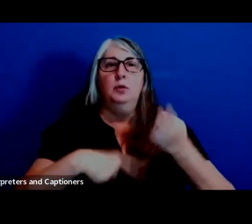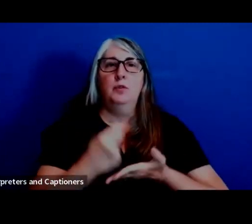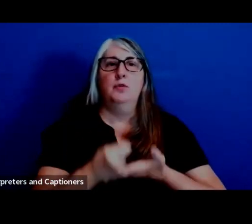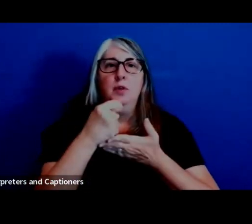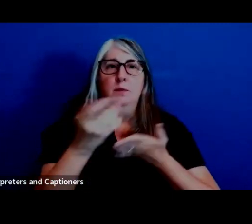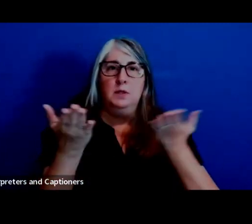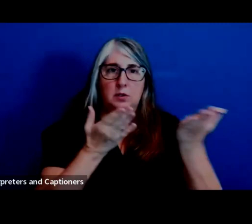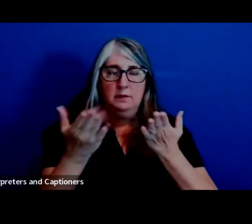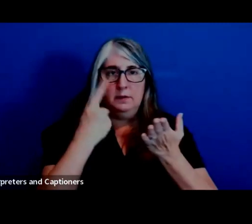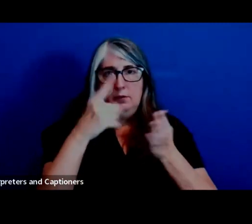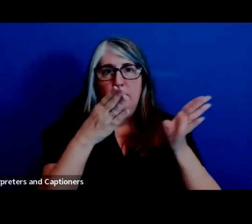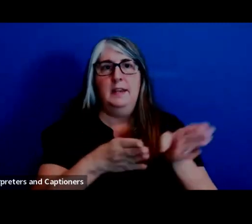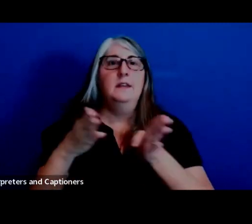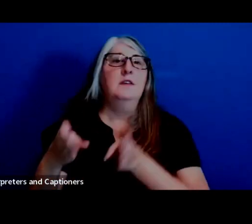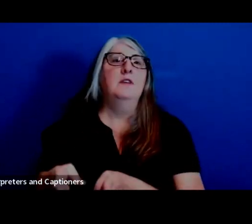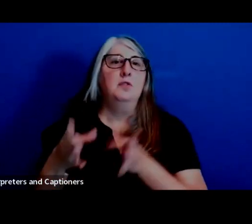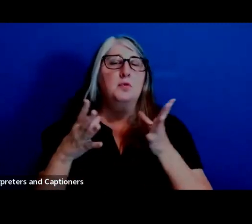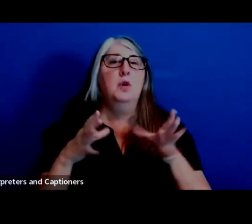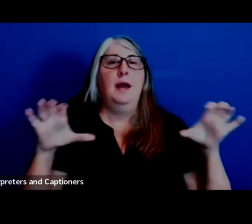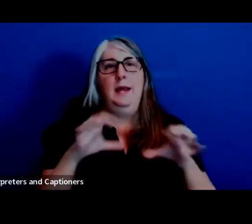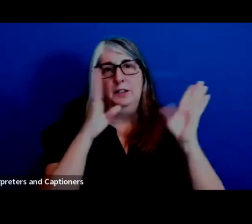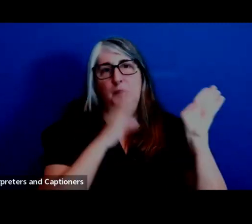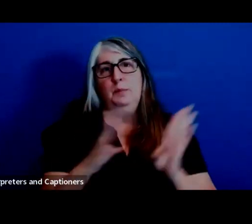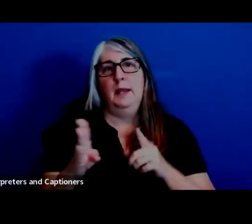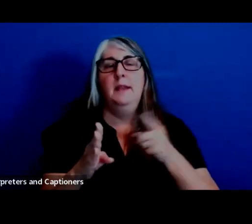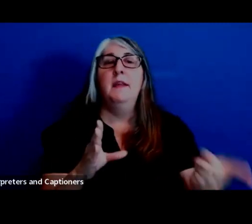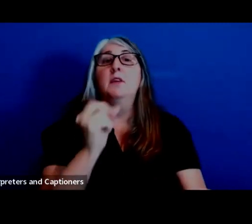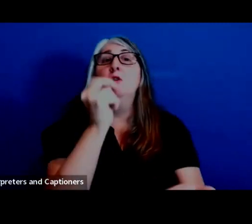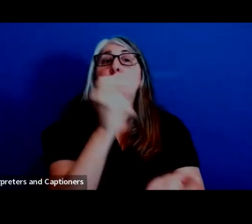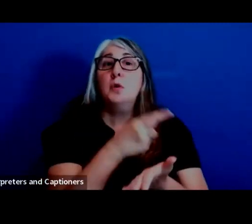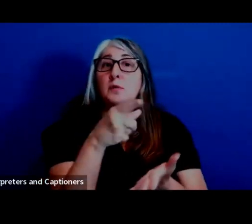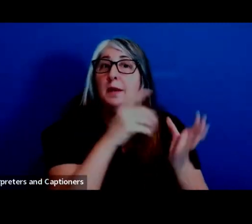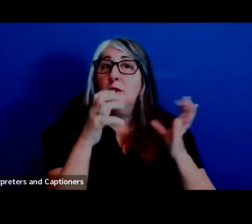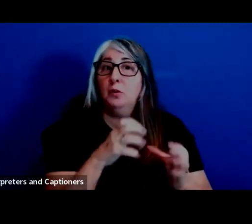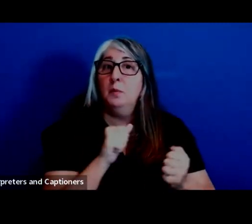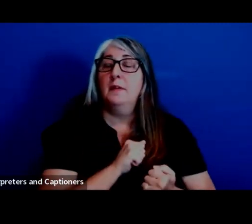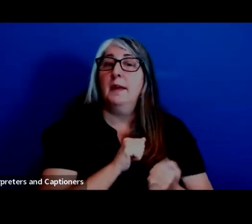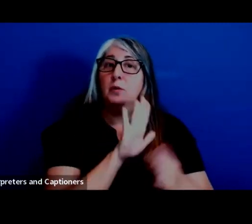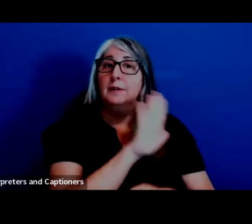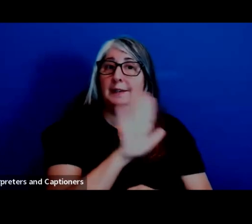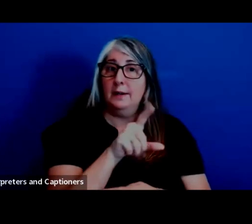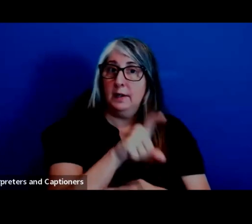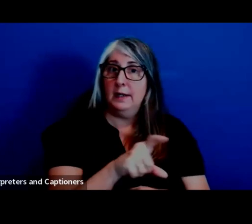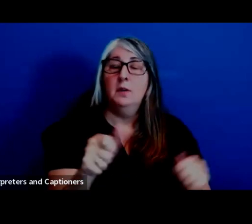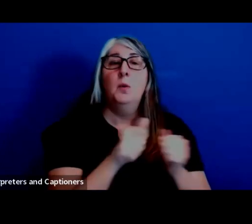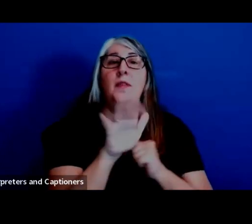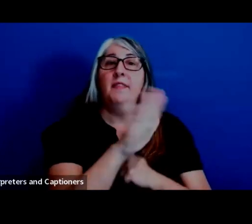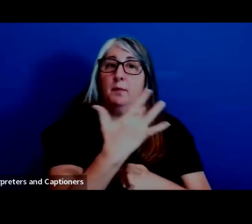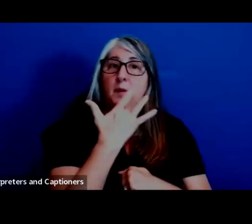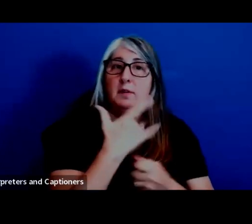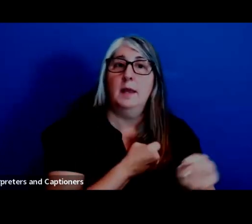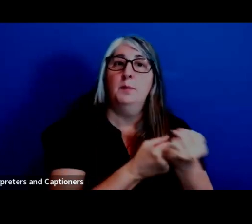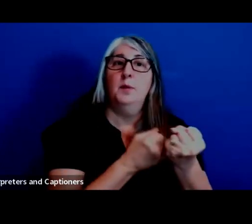service individual action plan endorsed by the consumer, which addresses his or her needs with and preferences and promotes